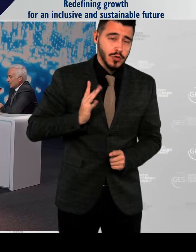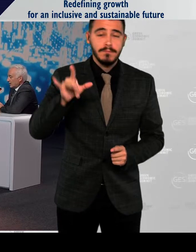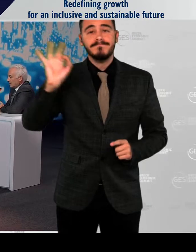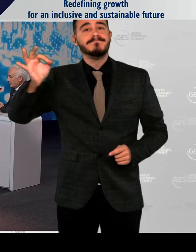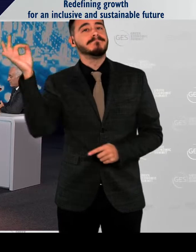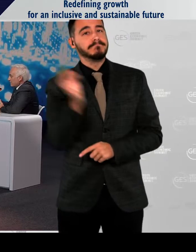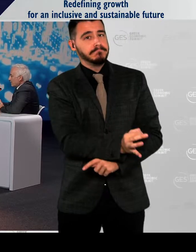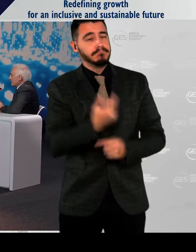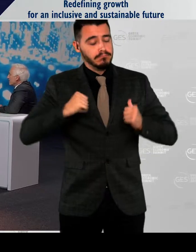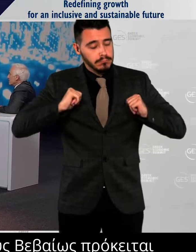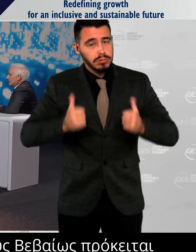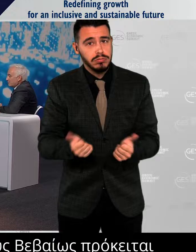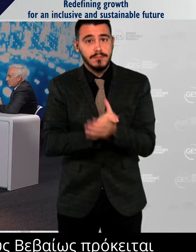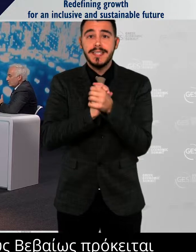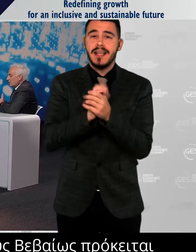congratulations.